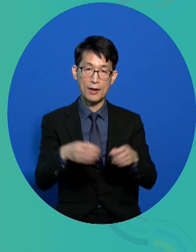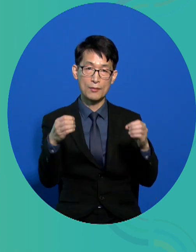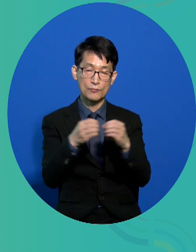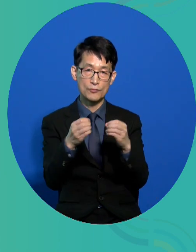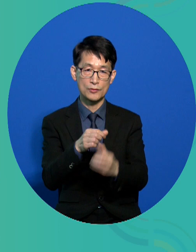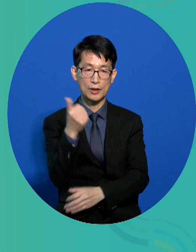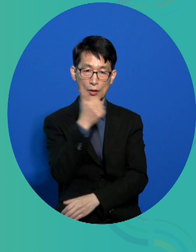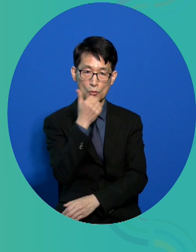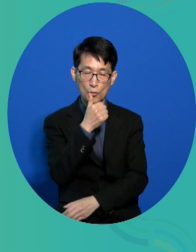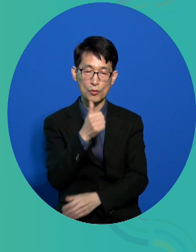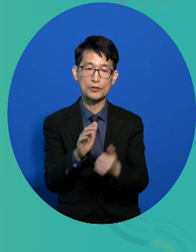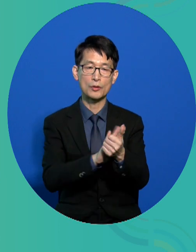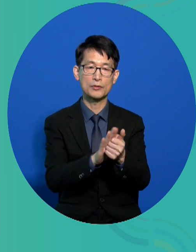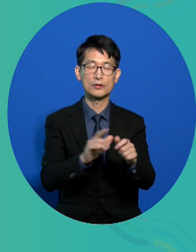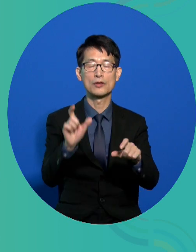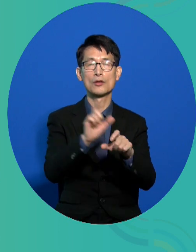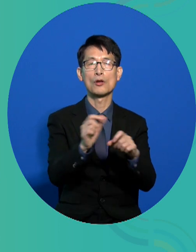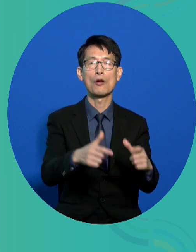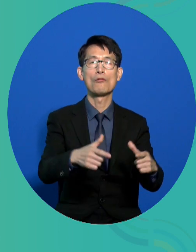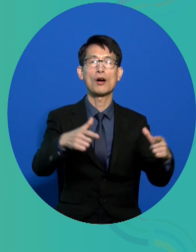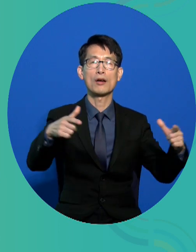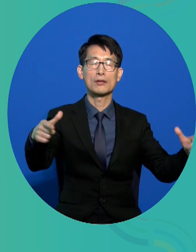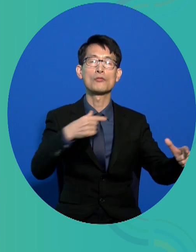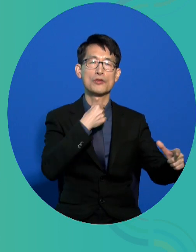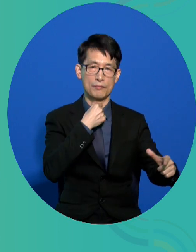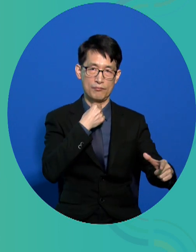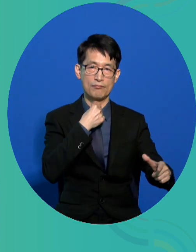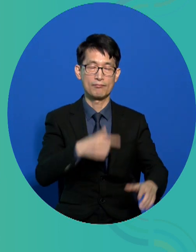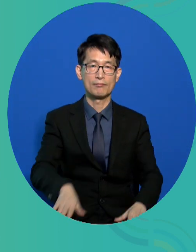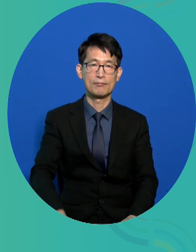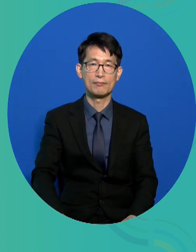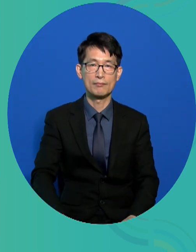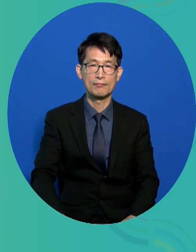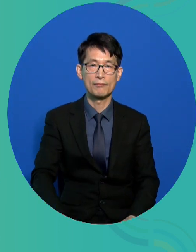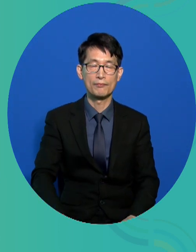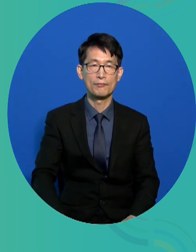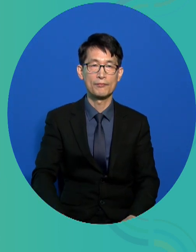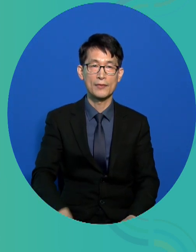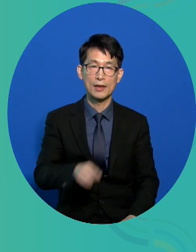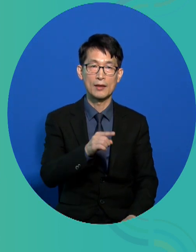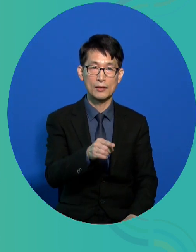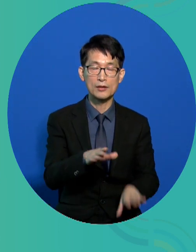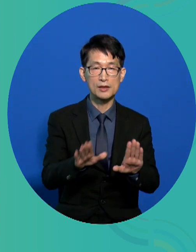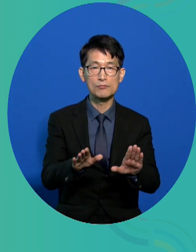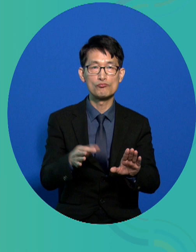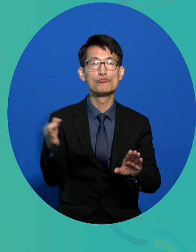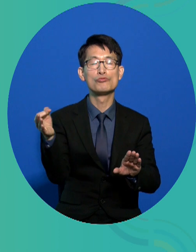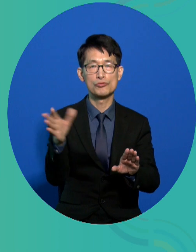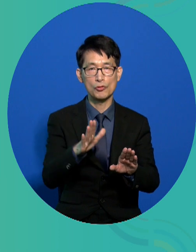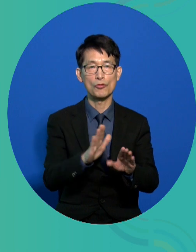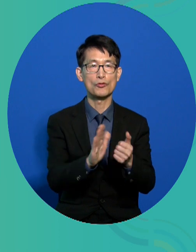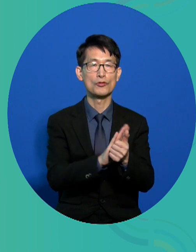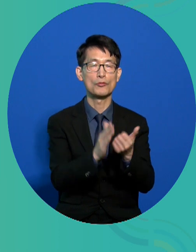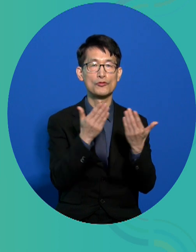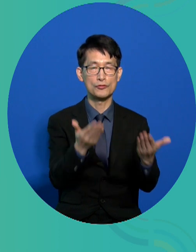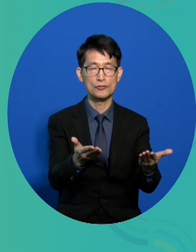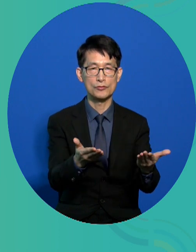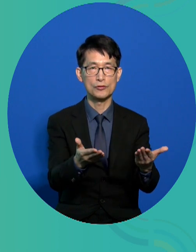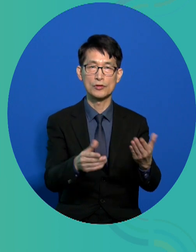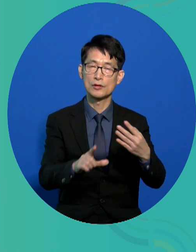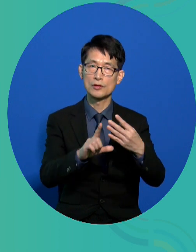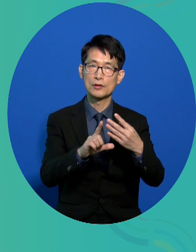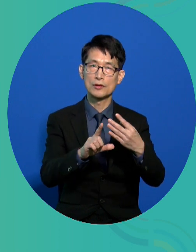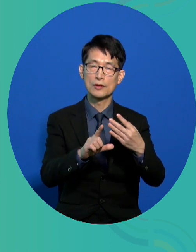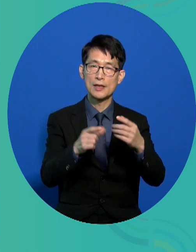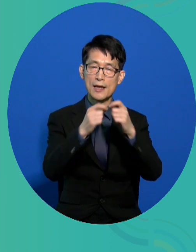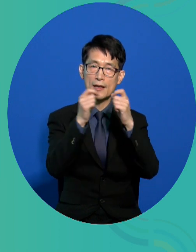this individual text translation service will be expanded nationally. Only Seoul provides